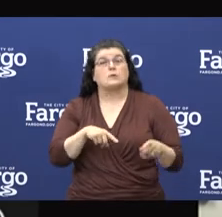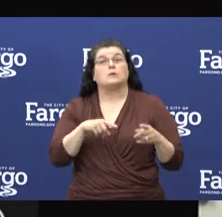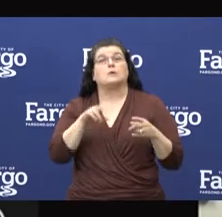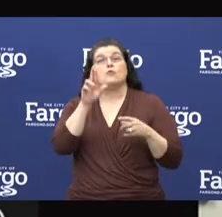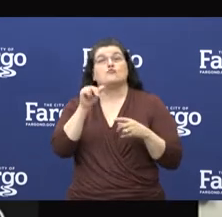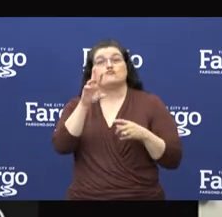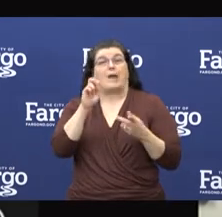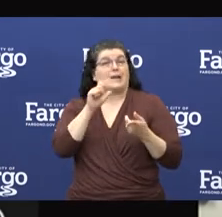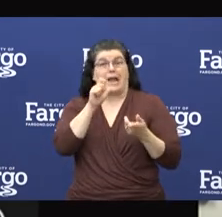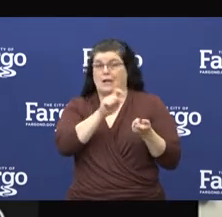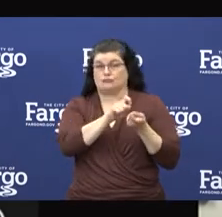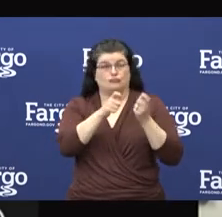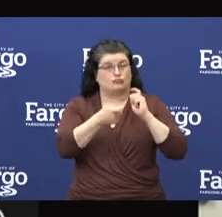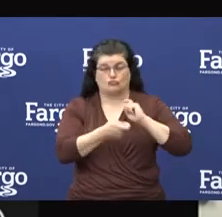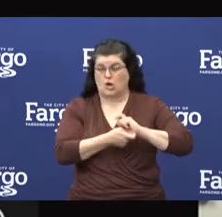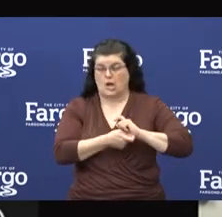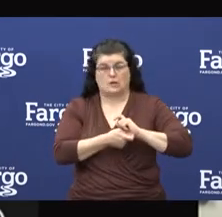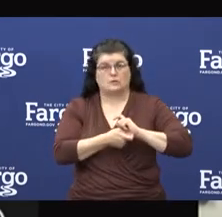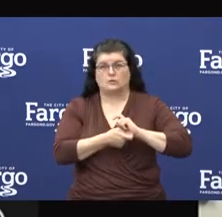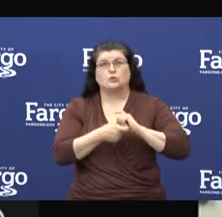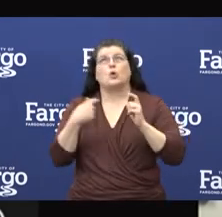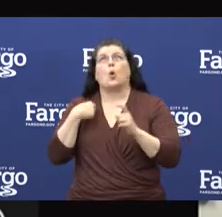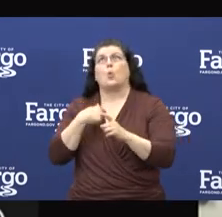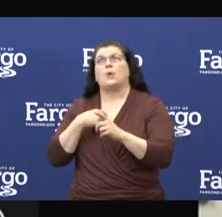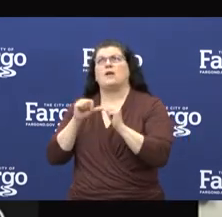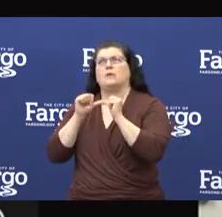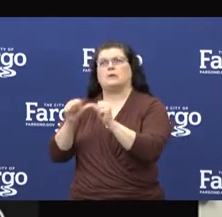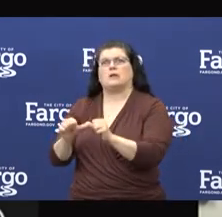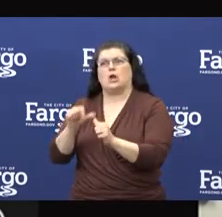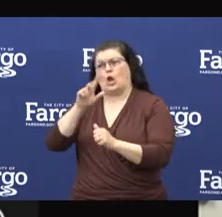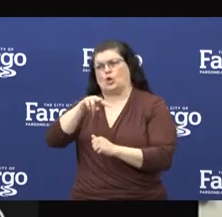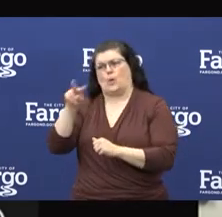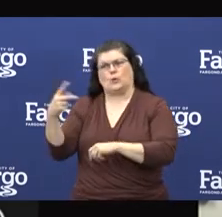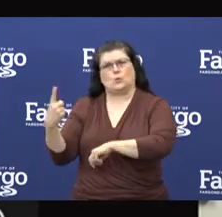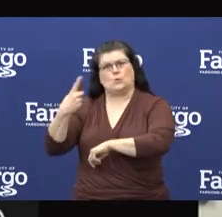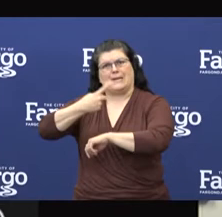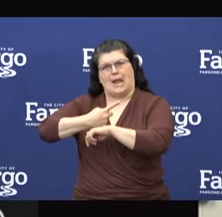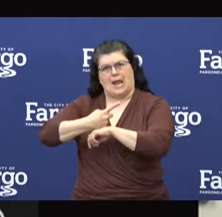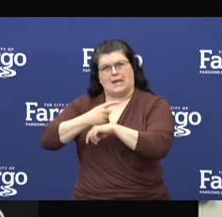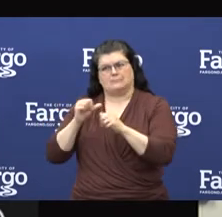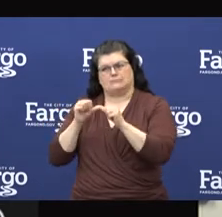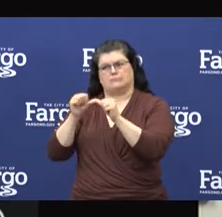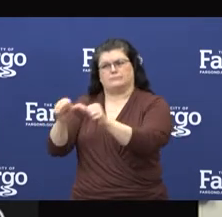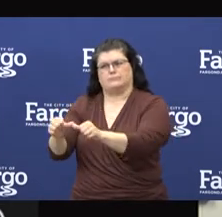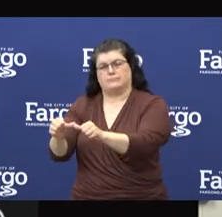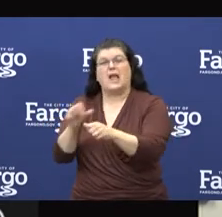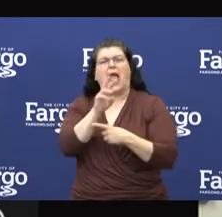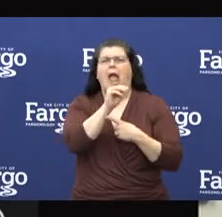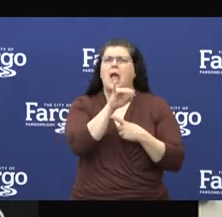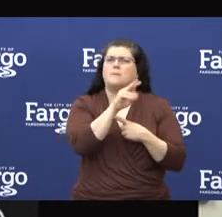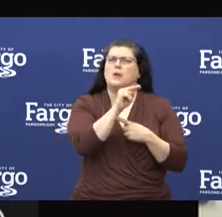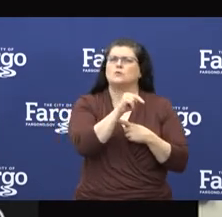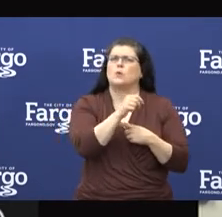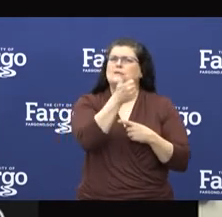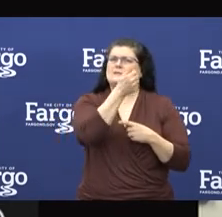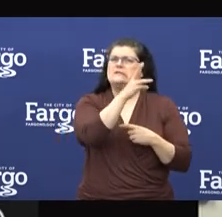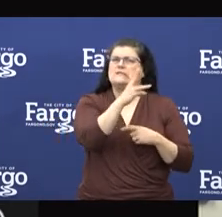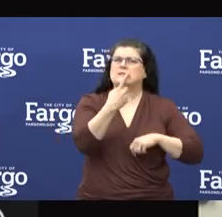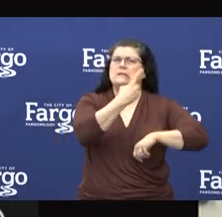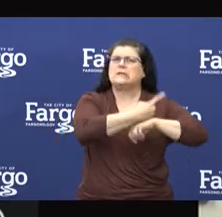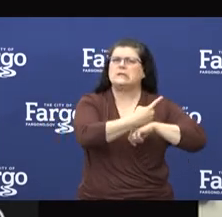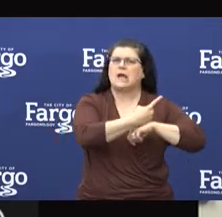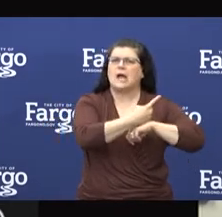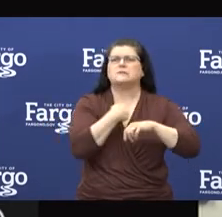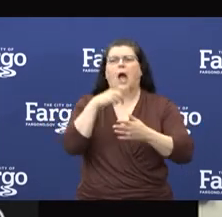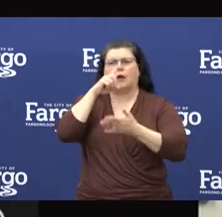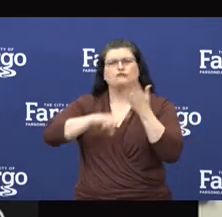remains unchanged. In North Dakota, we've been at 22 days. Comparatively, Minnesota is at 16 days, as I